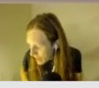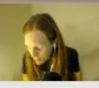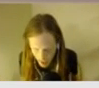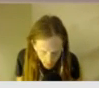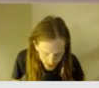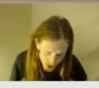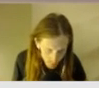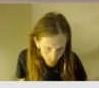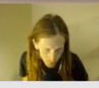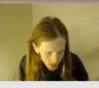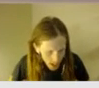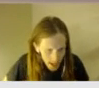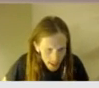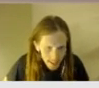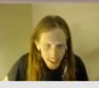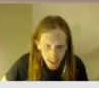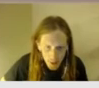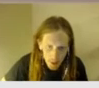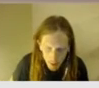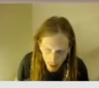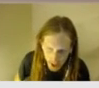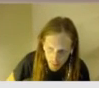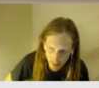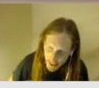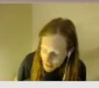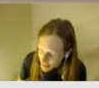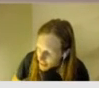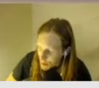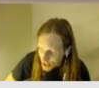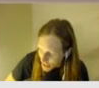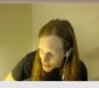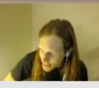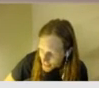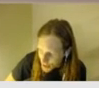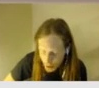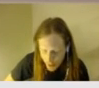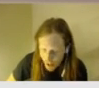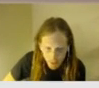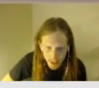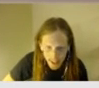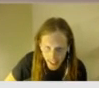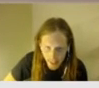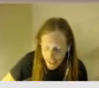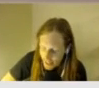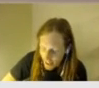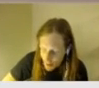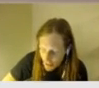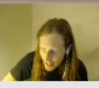was having a conversation with a guy, and he got incredibly passionate about this, and it was super thoughtful. I loved